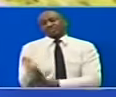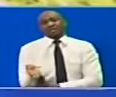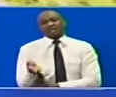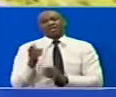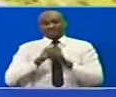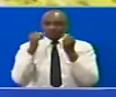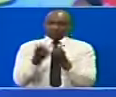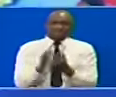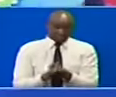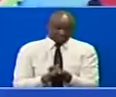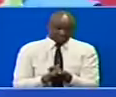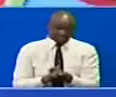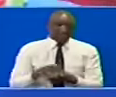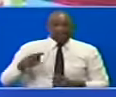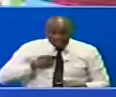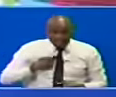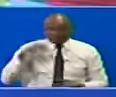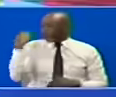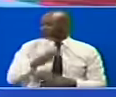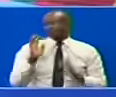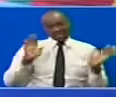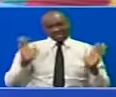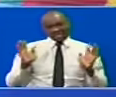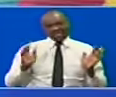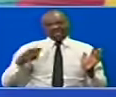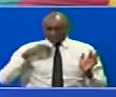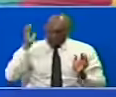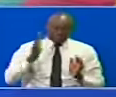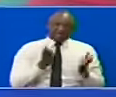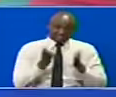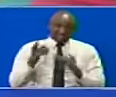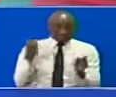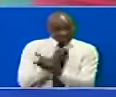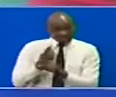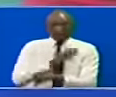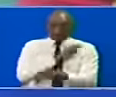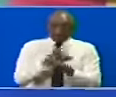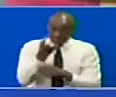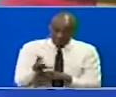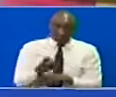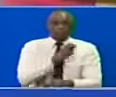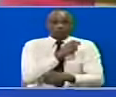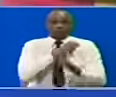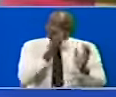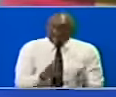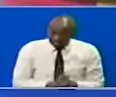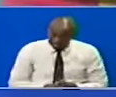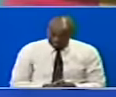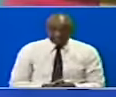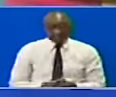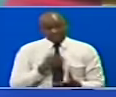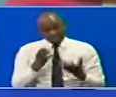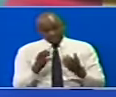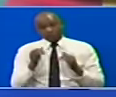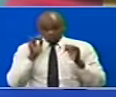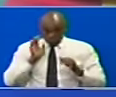the society. Sitawacha kabisa. I can serve in any other capacity as a consultant, especially